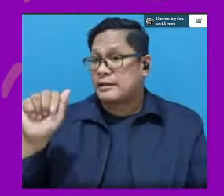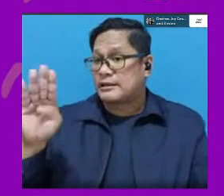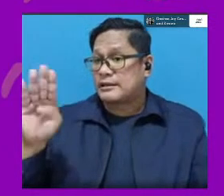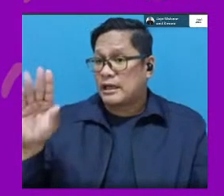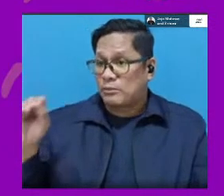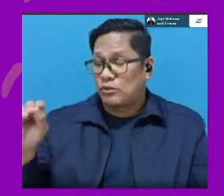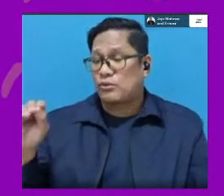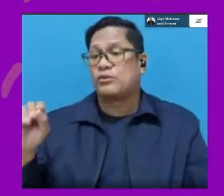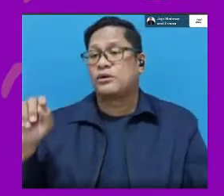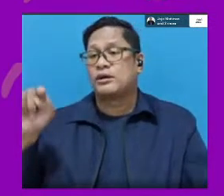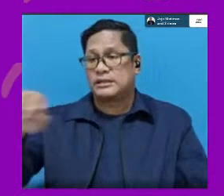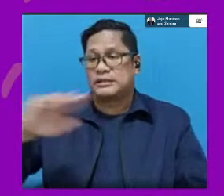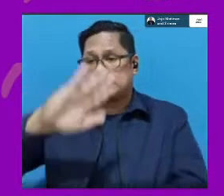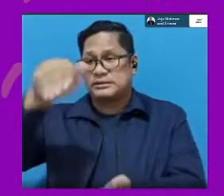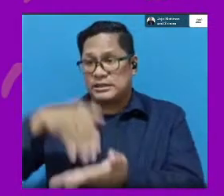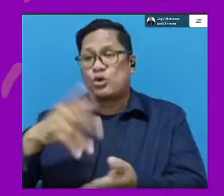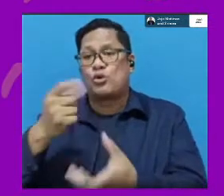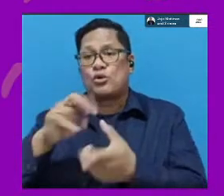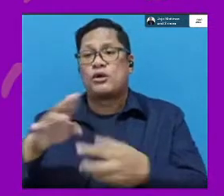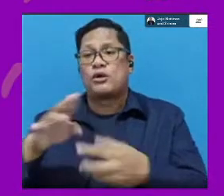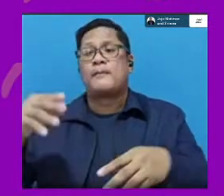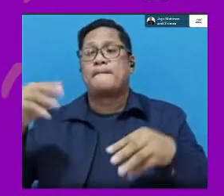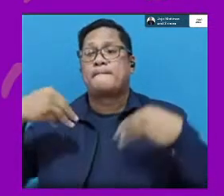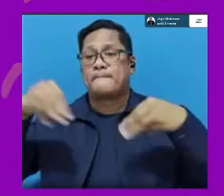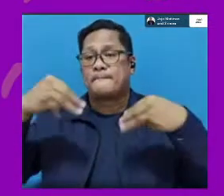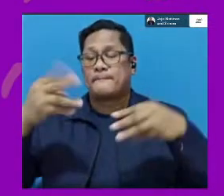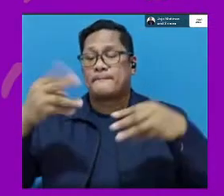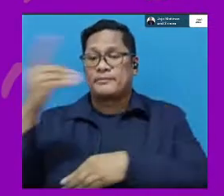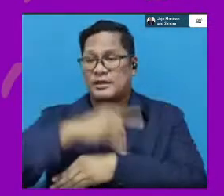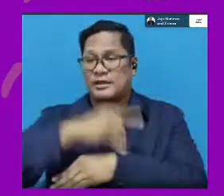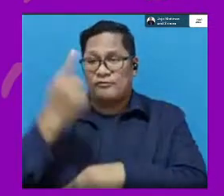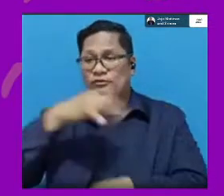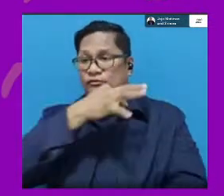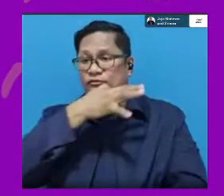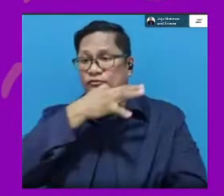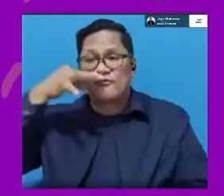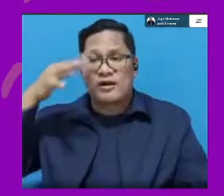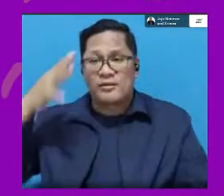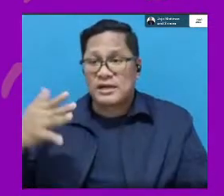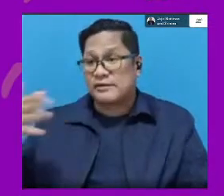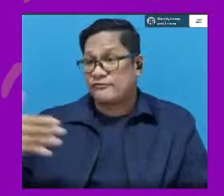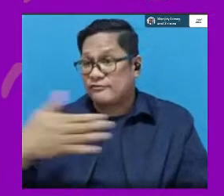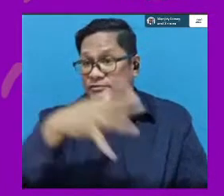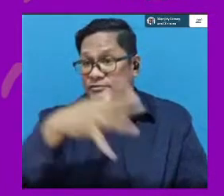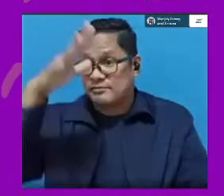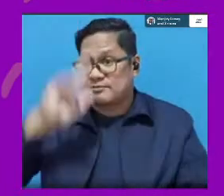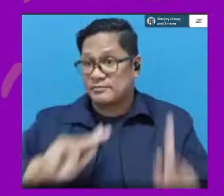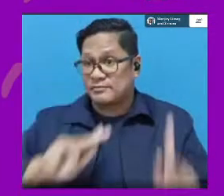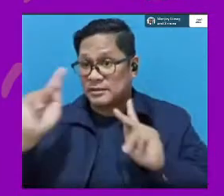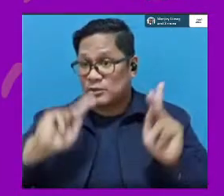day, for our farmers and fisher folks and other